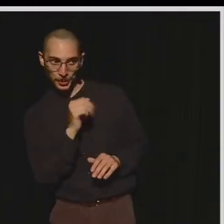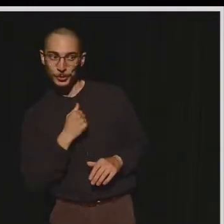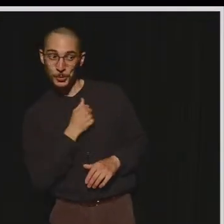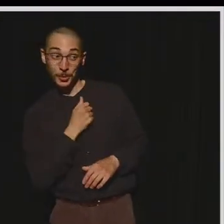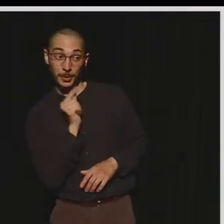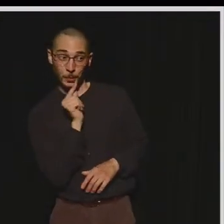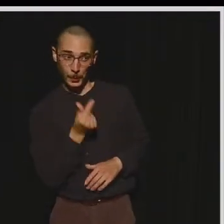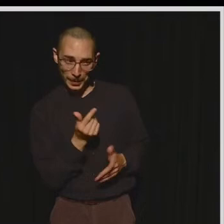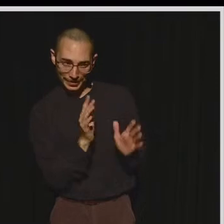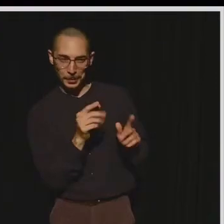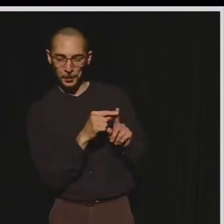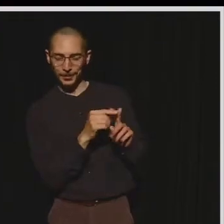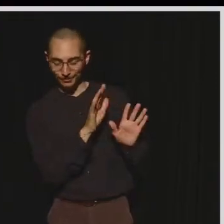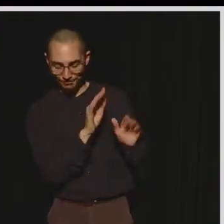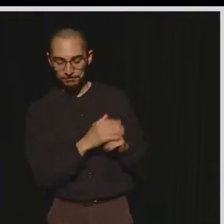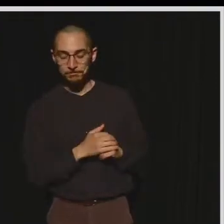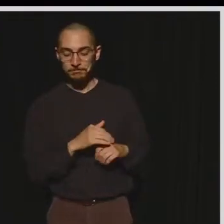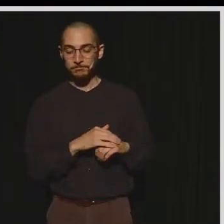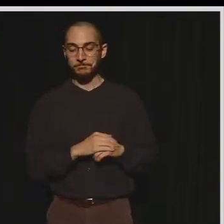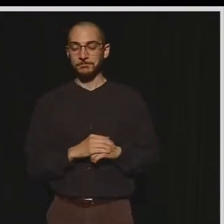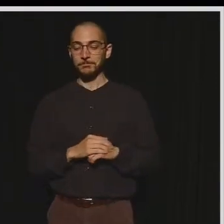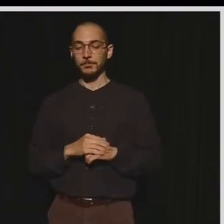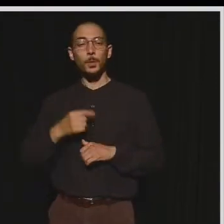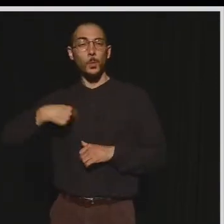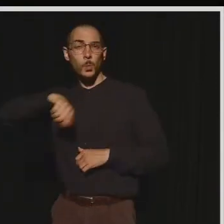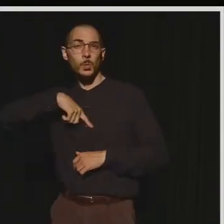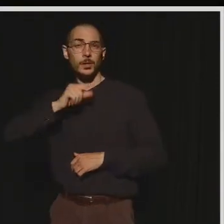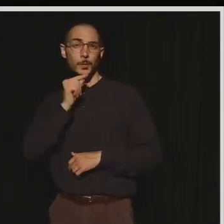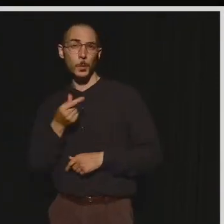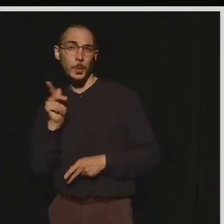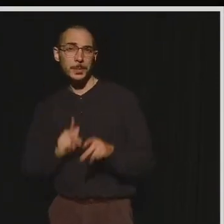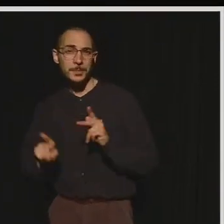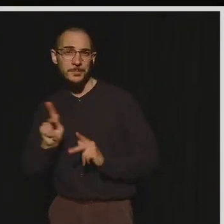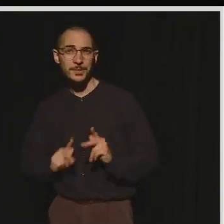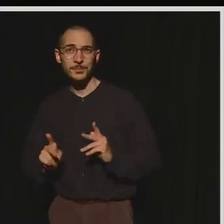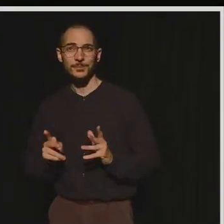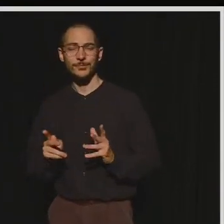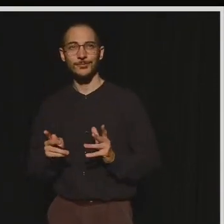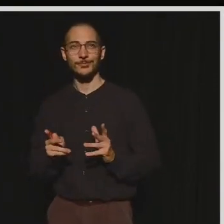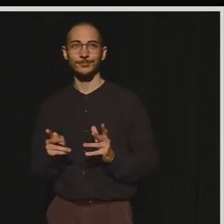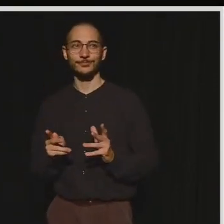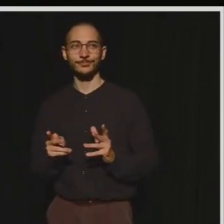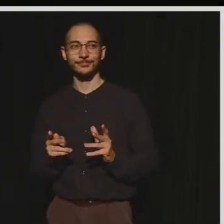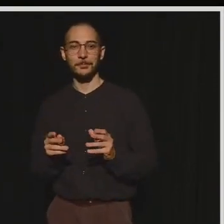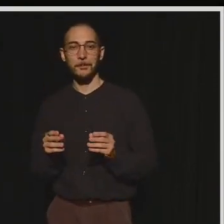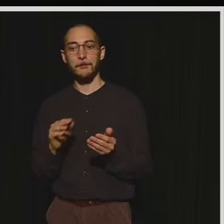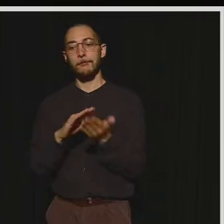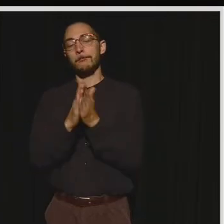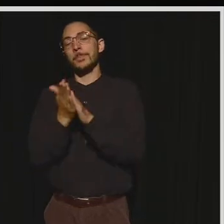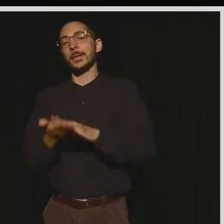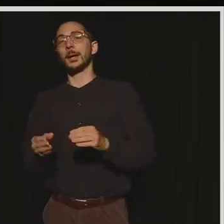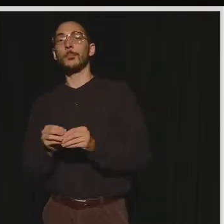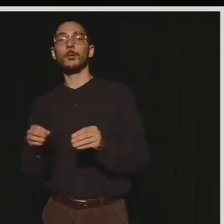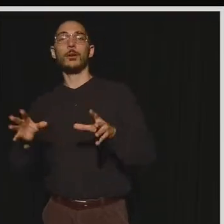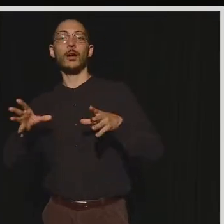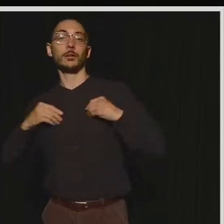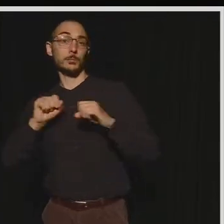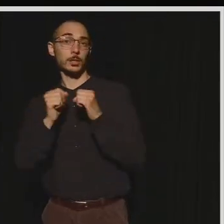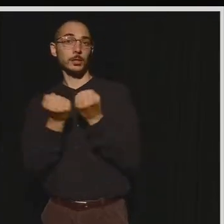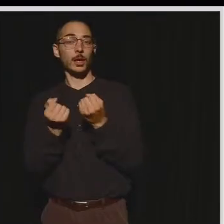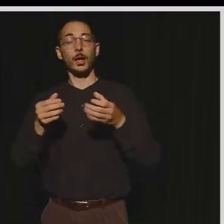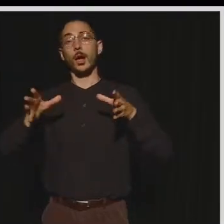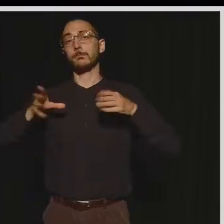mainstream society, that it became more and more of a celebration. I remember when gay marriage came to Canada,